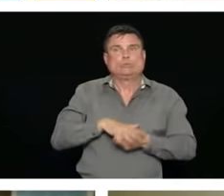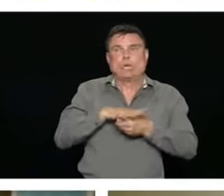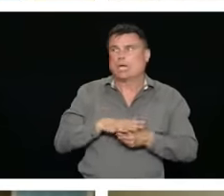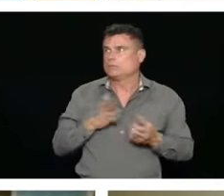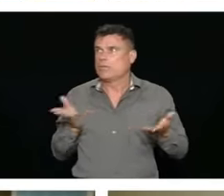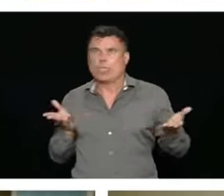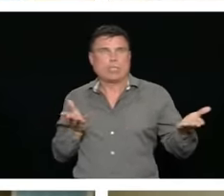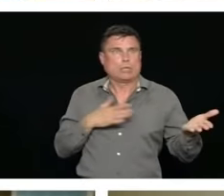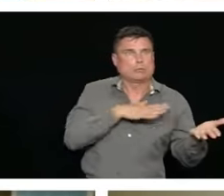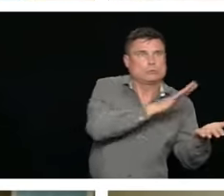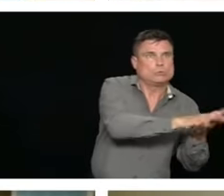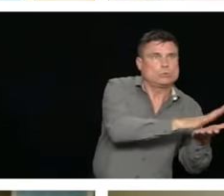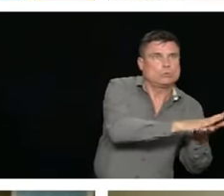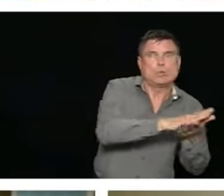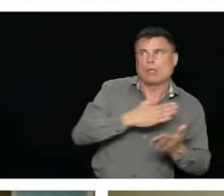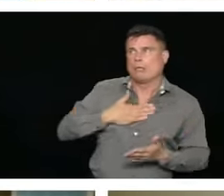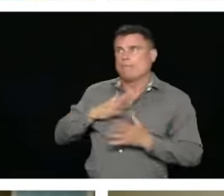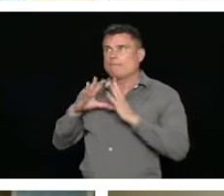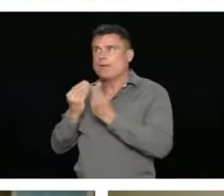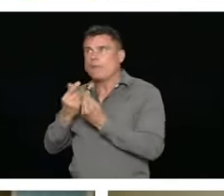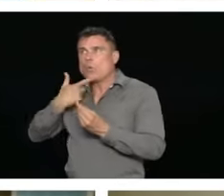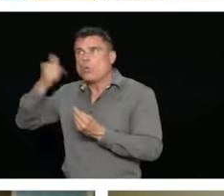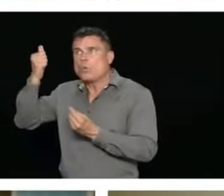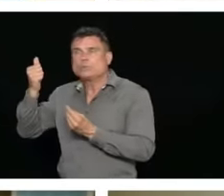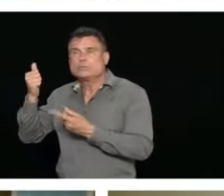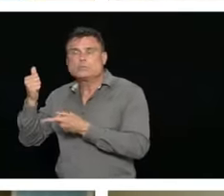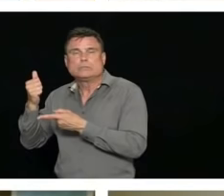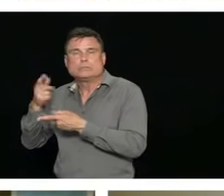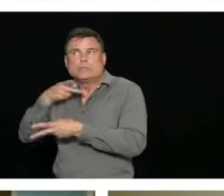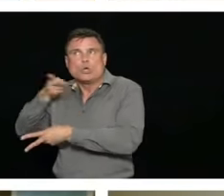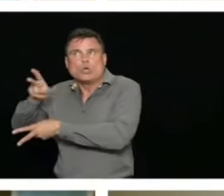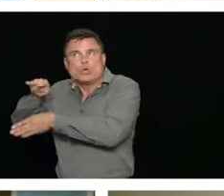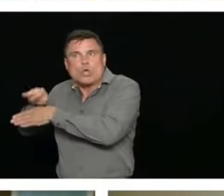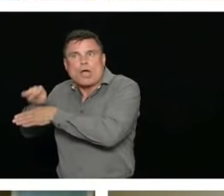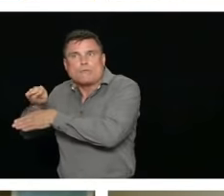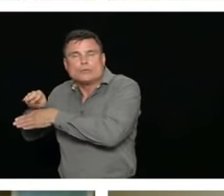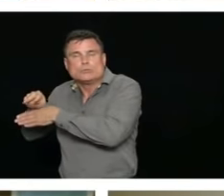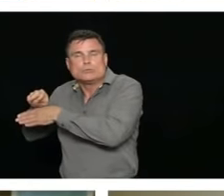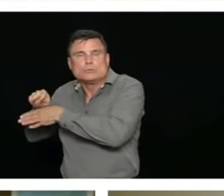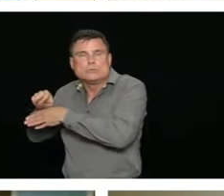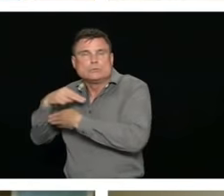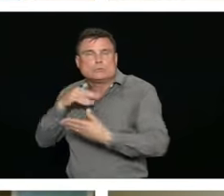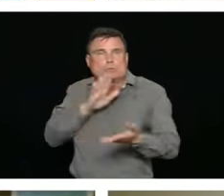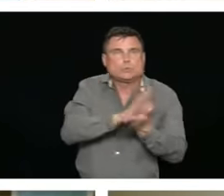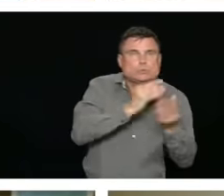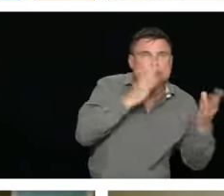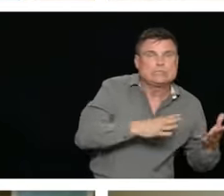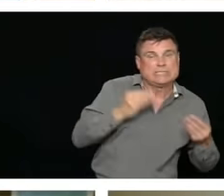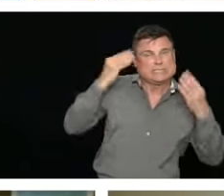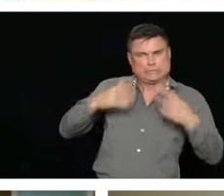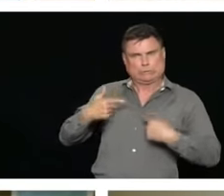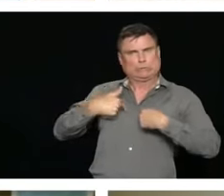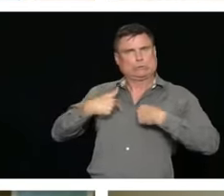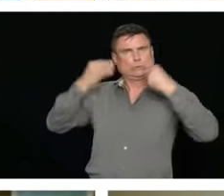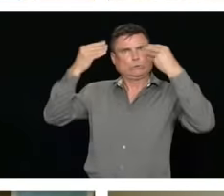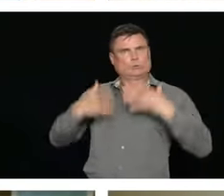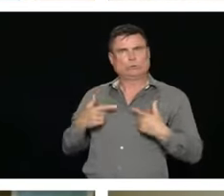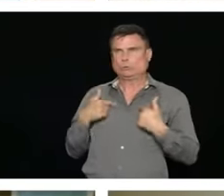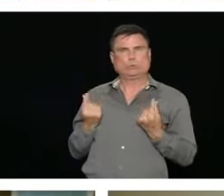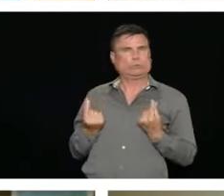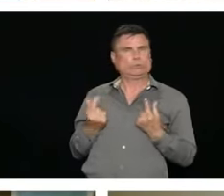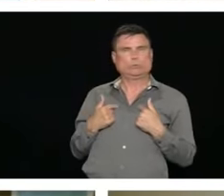So maybe I'll go to Trustee Higginson for this one. Sure. So, I think